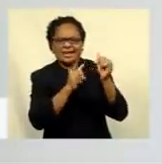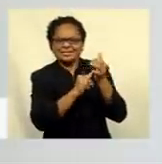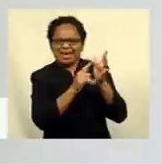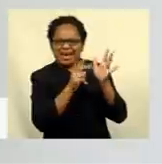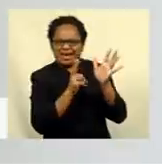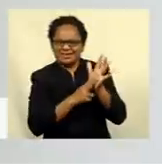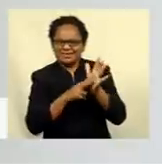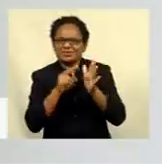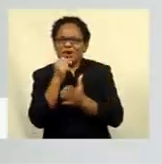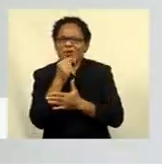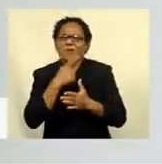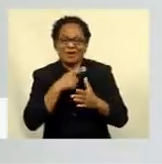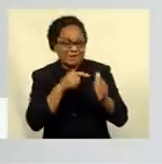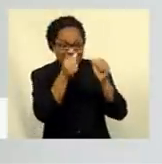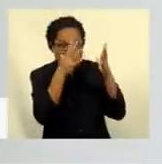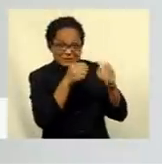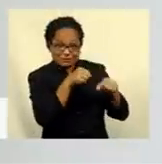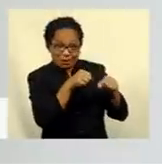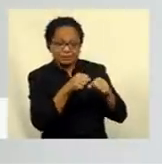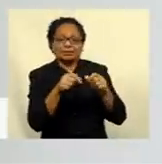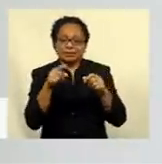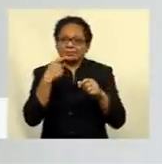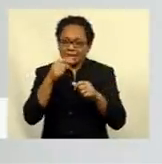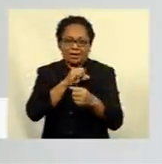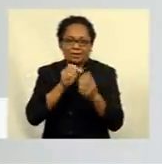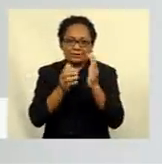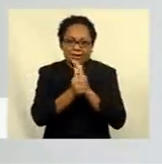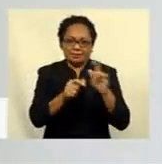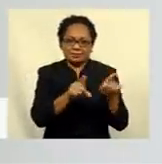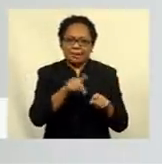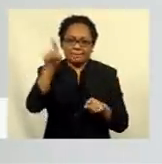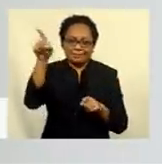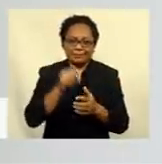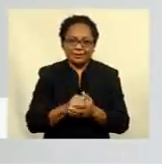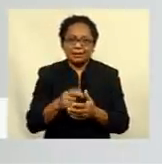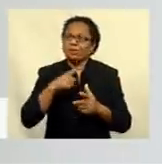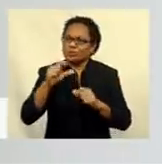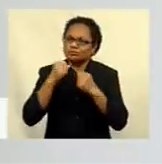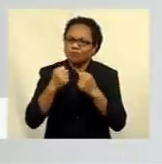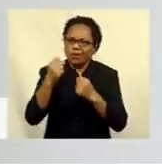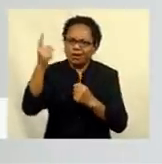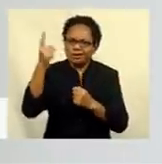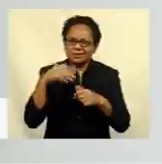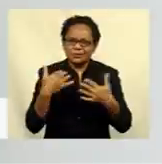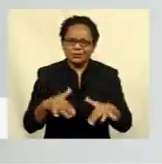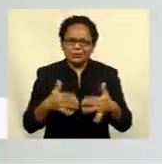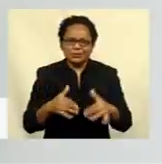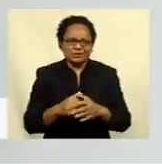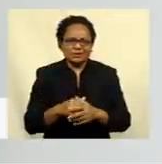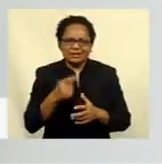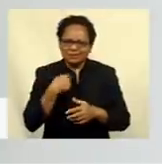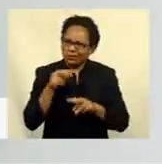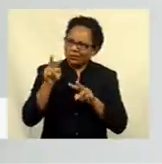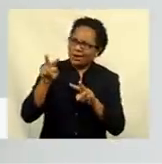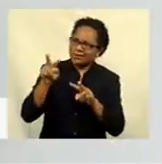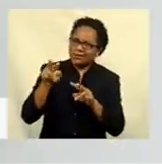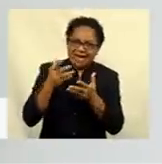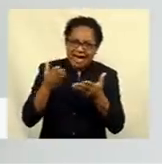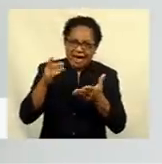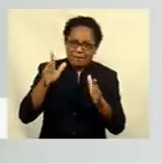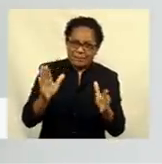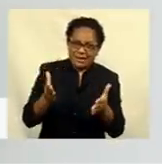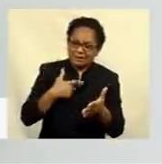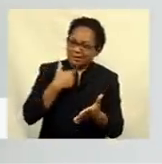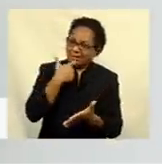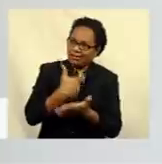he's tough, and the way he played, it suits the name